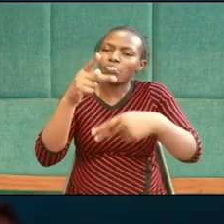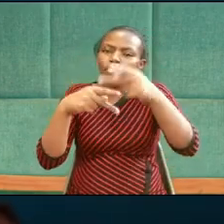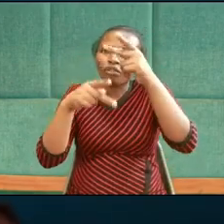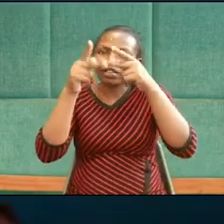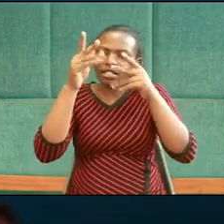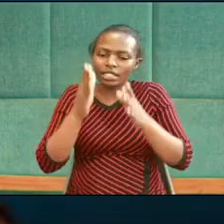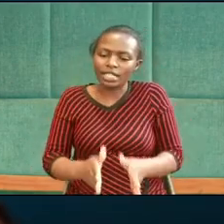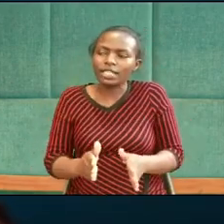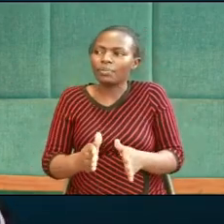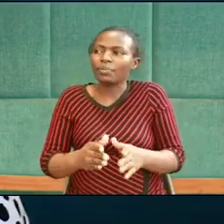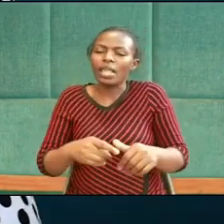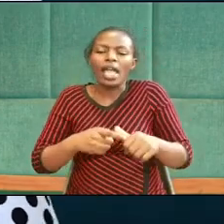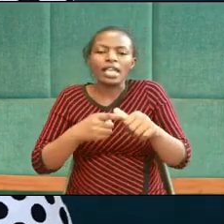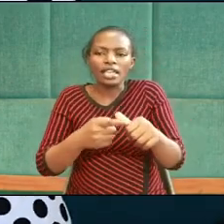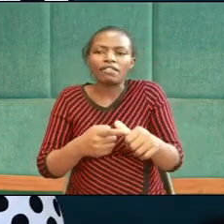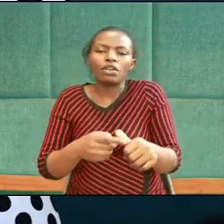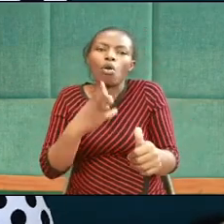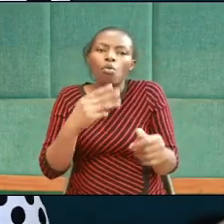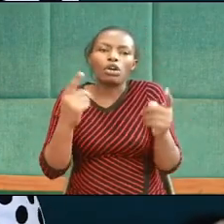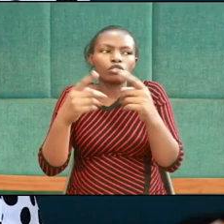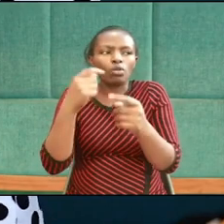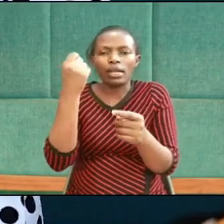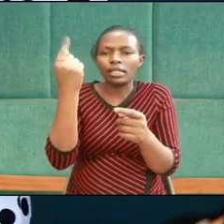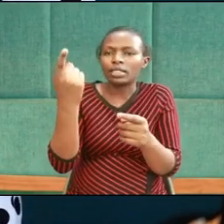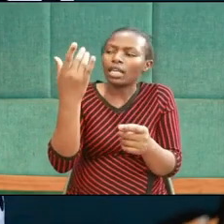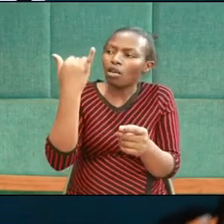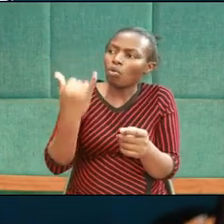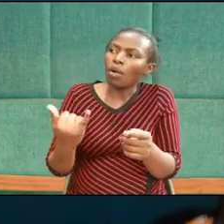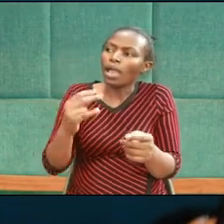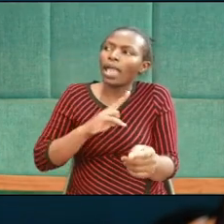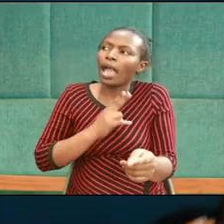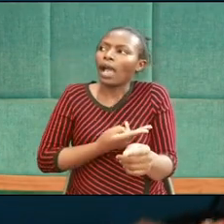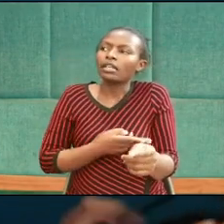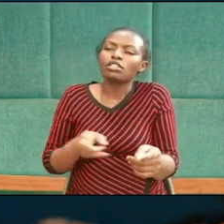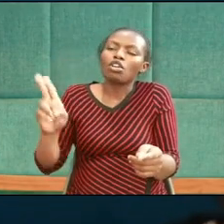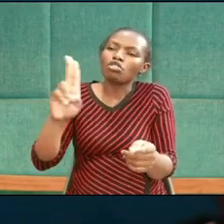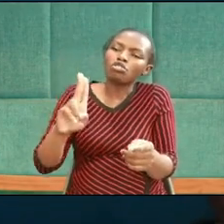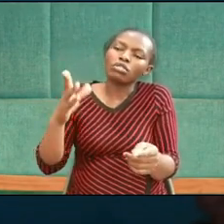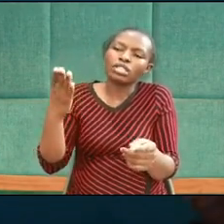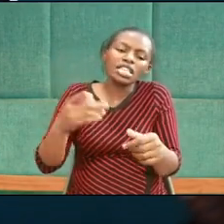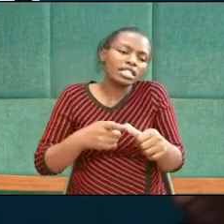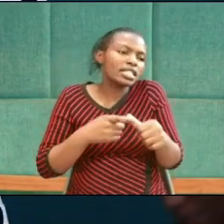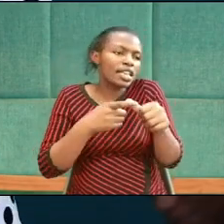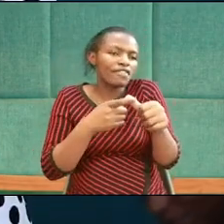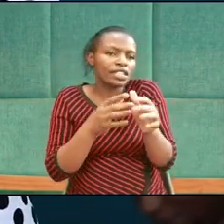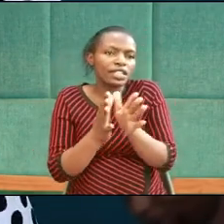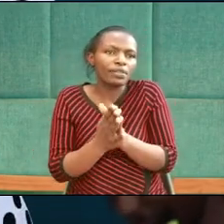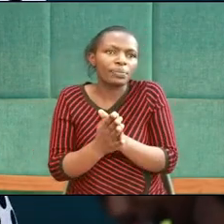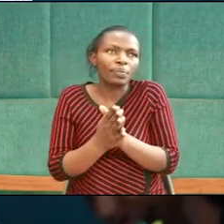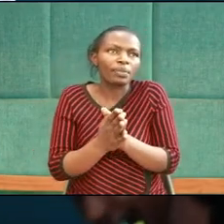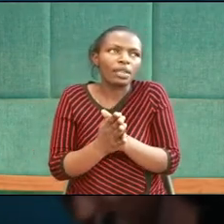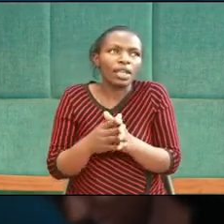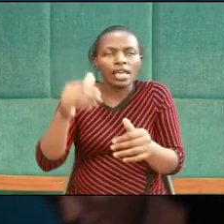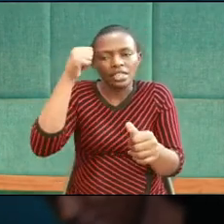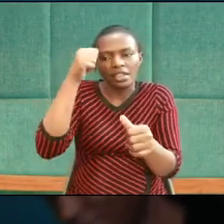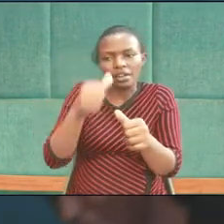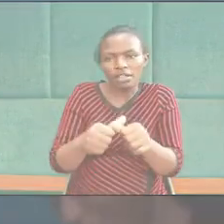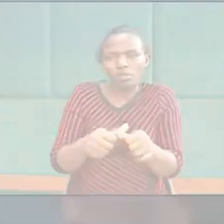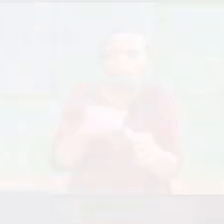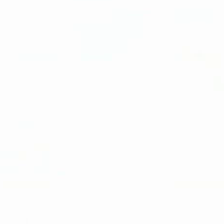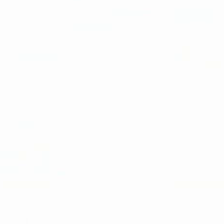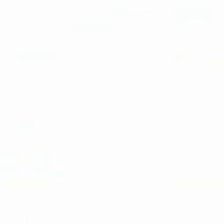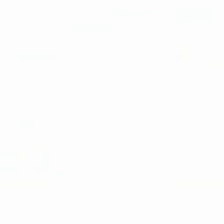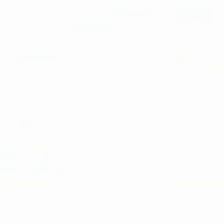to understand why we use this gift. So the reason we use this gift is because